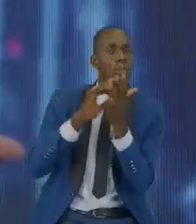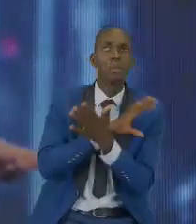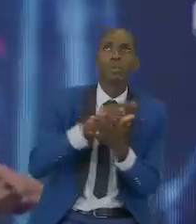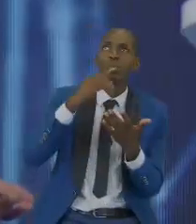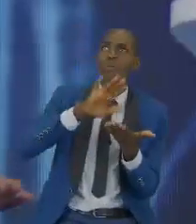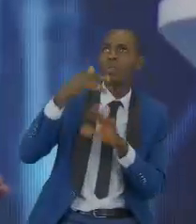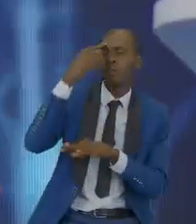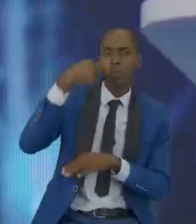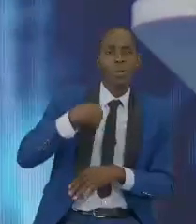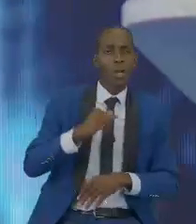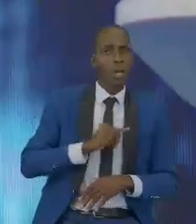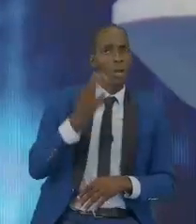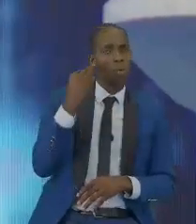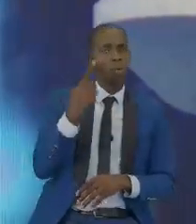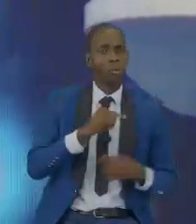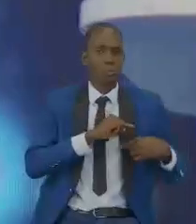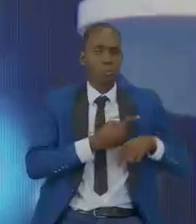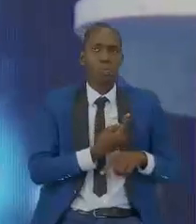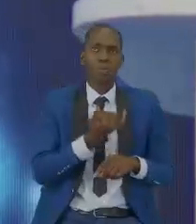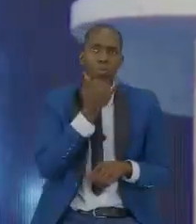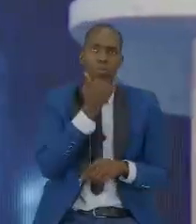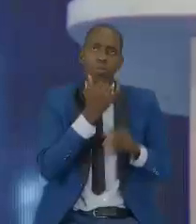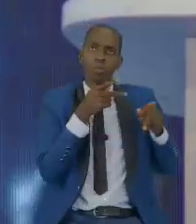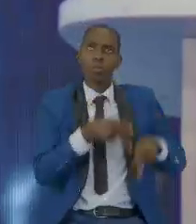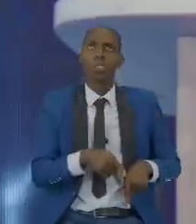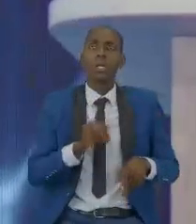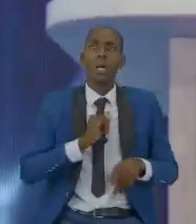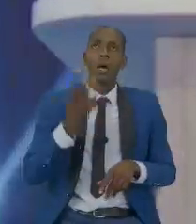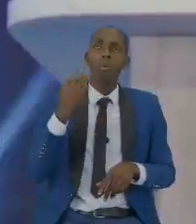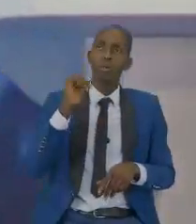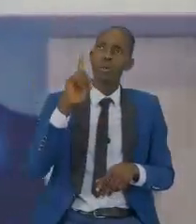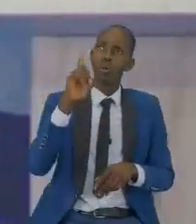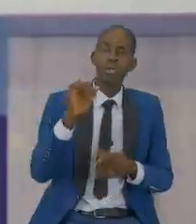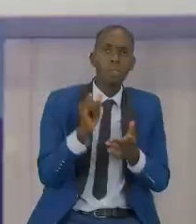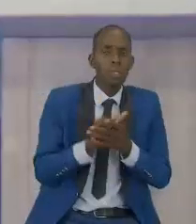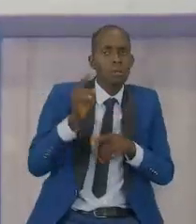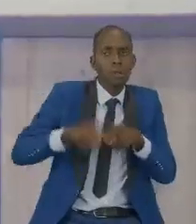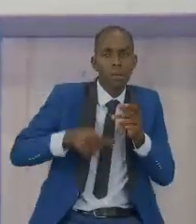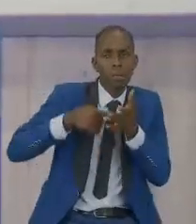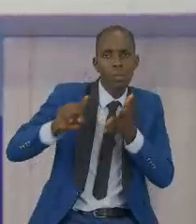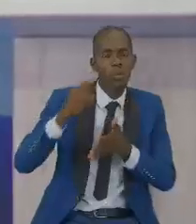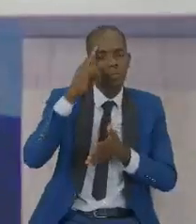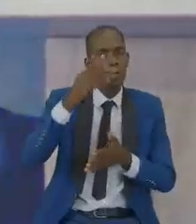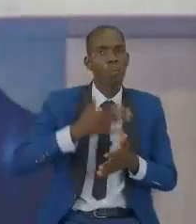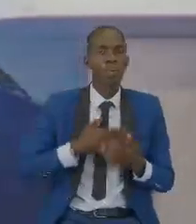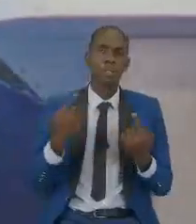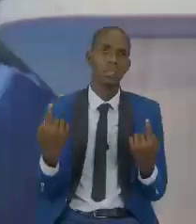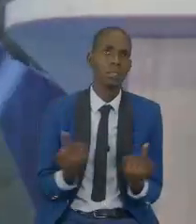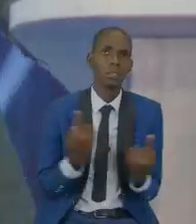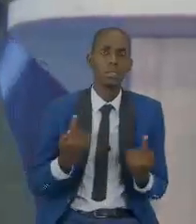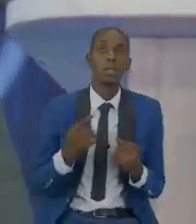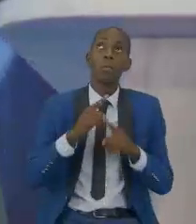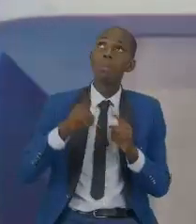the guilty one. I was the one that couldn't pay the price of my guilt and condemnation. But